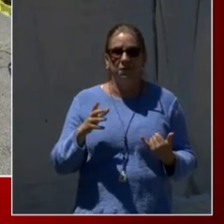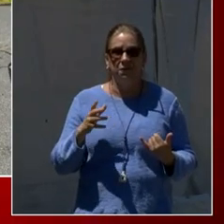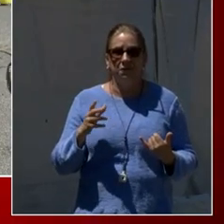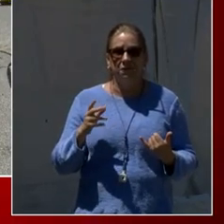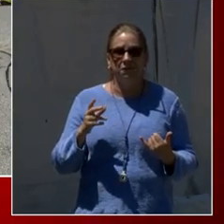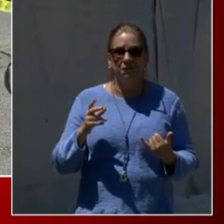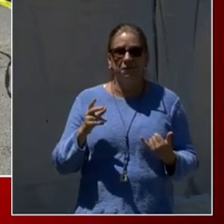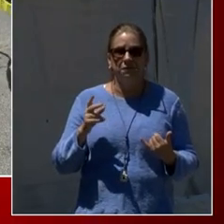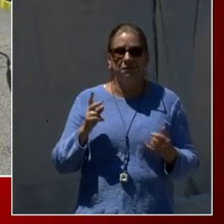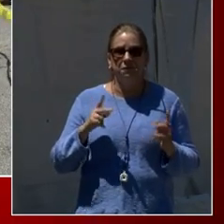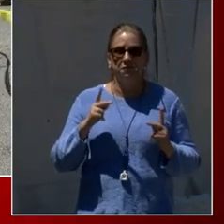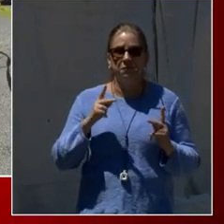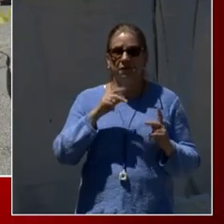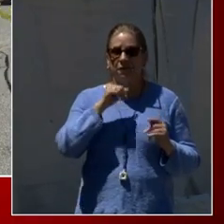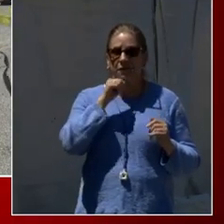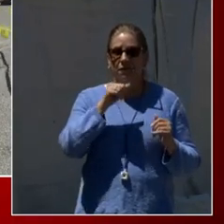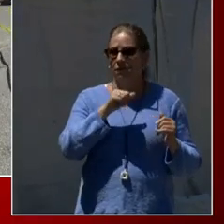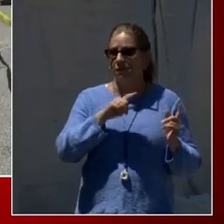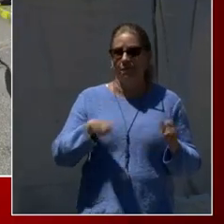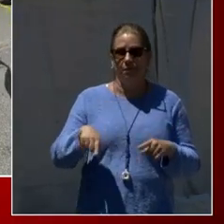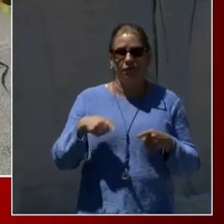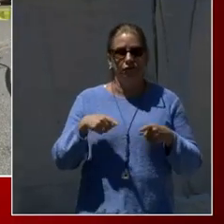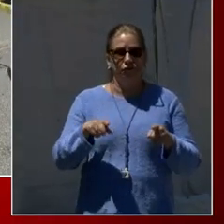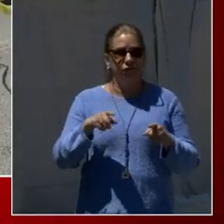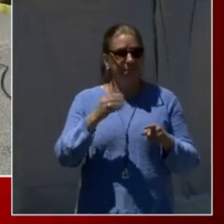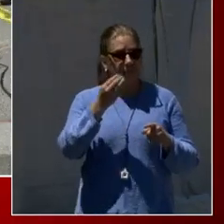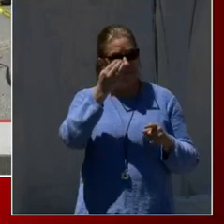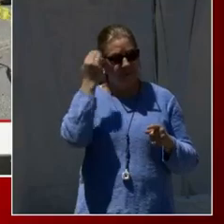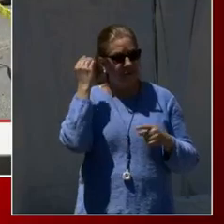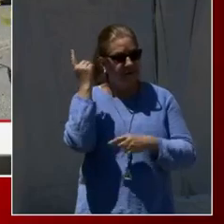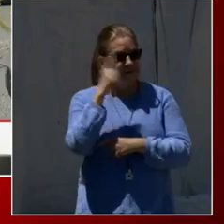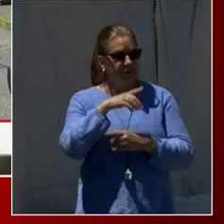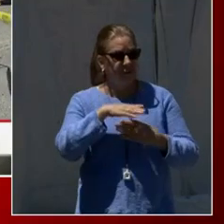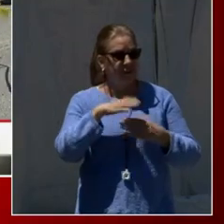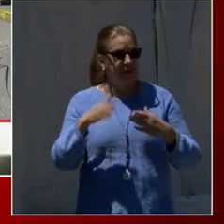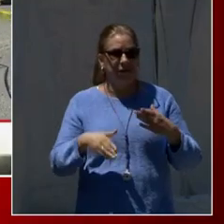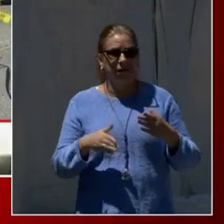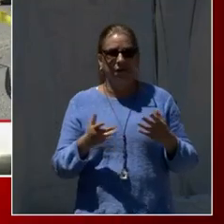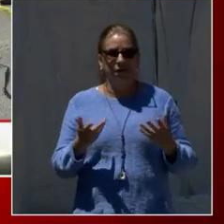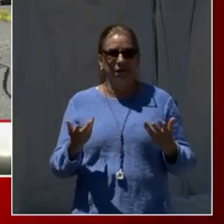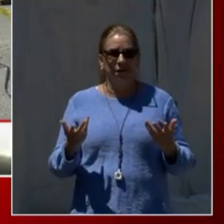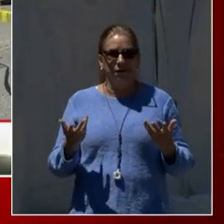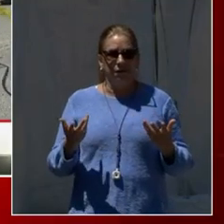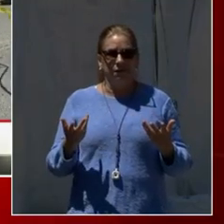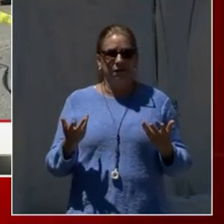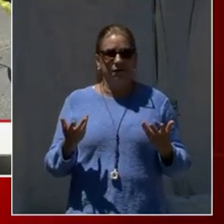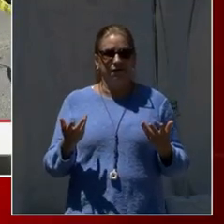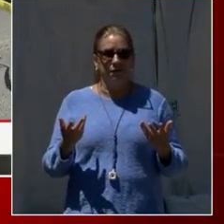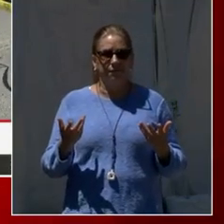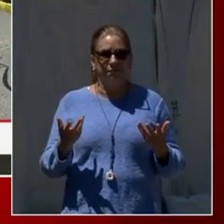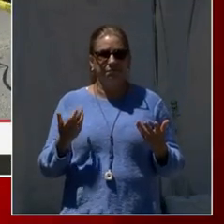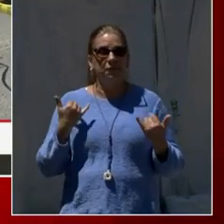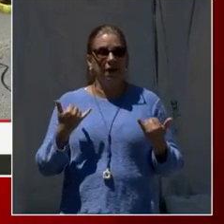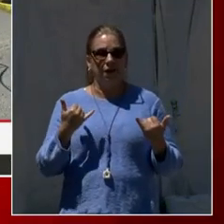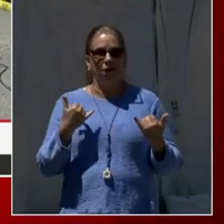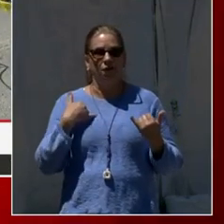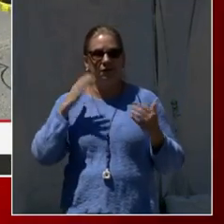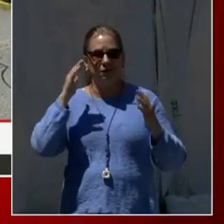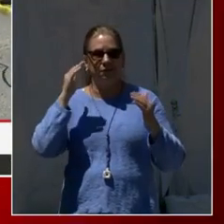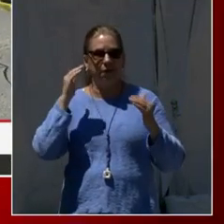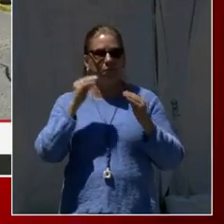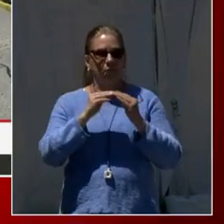Day weekend. So we anticipate that we're going to get more people who were presenting for